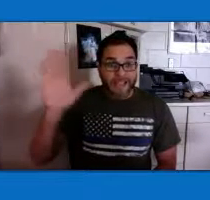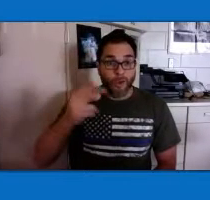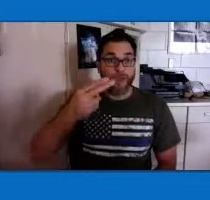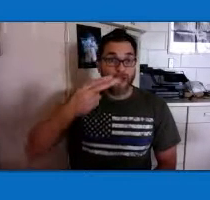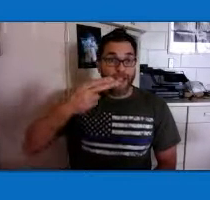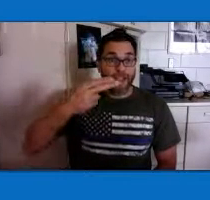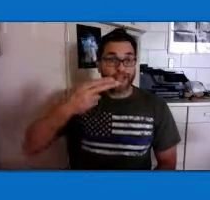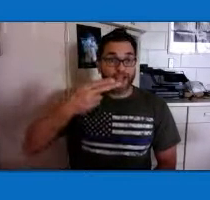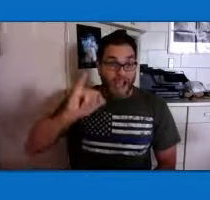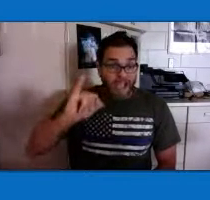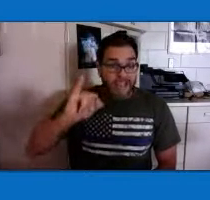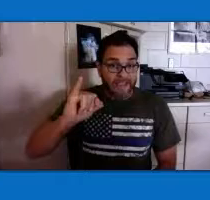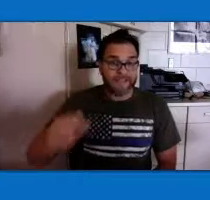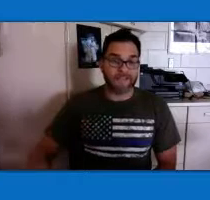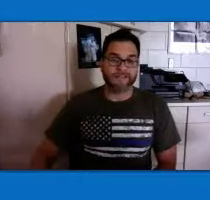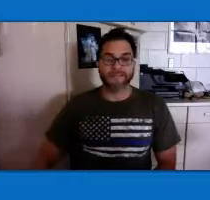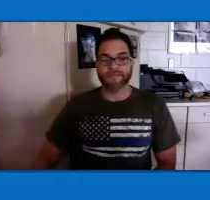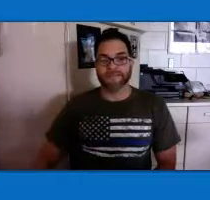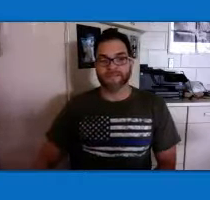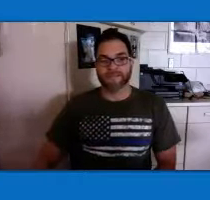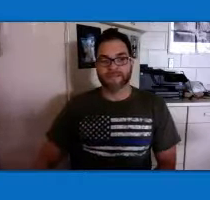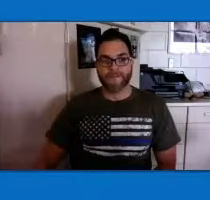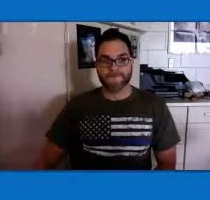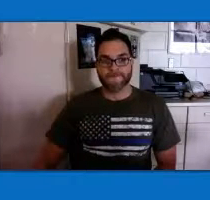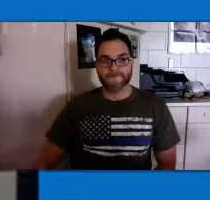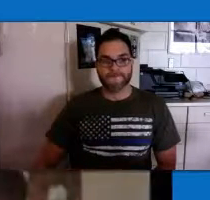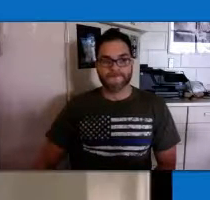Hi, hi.